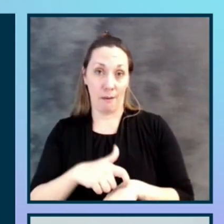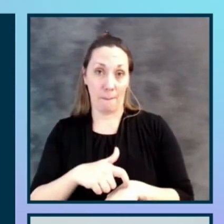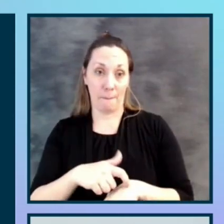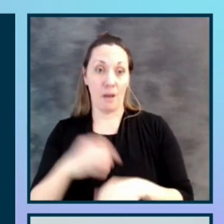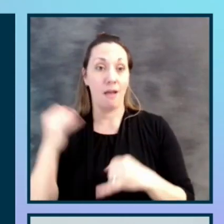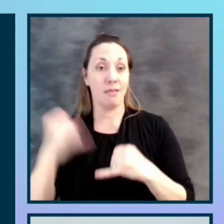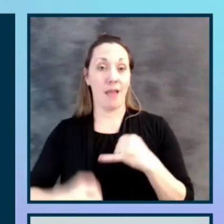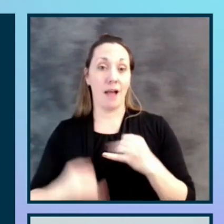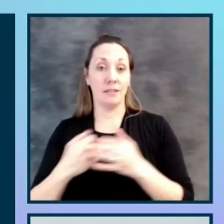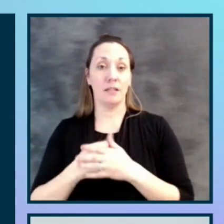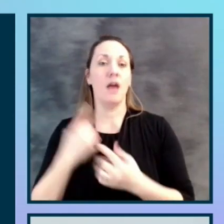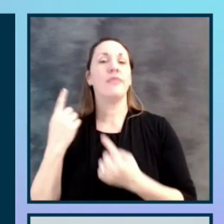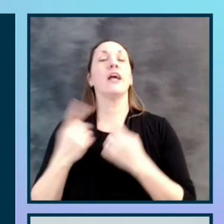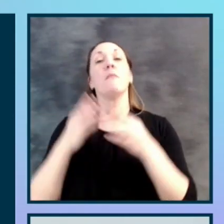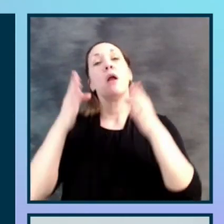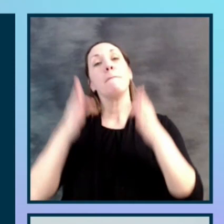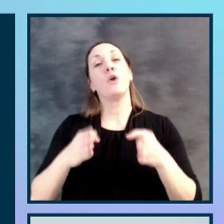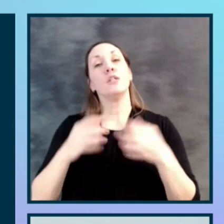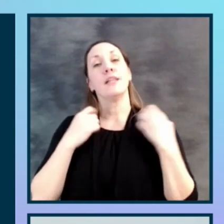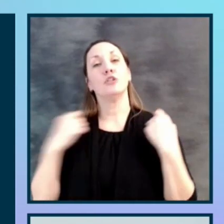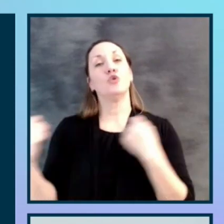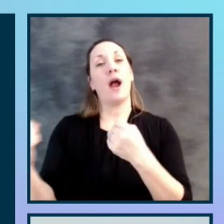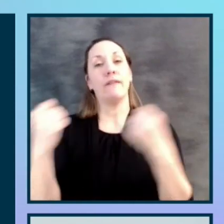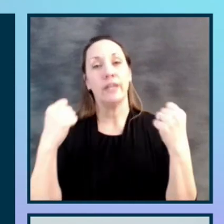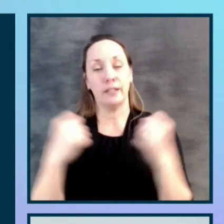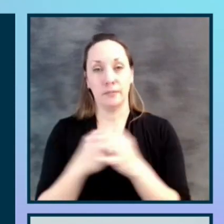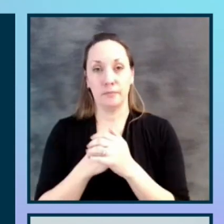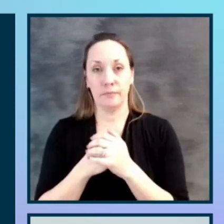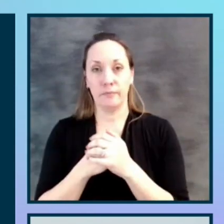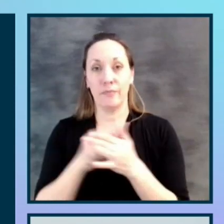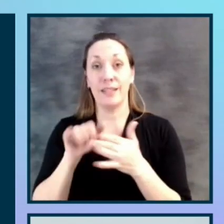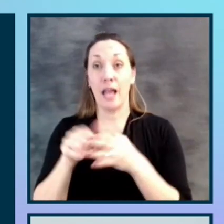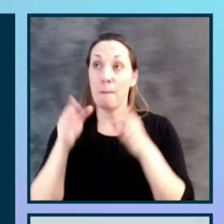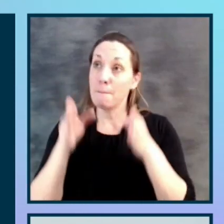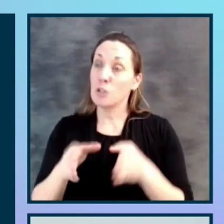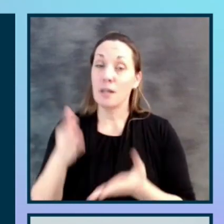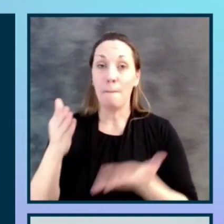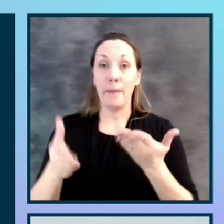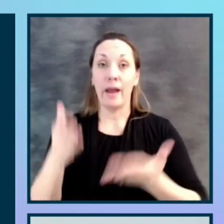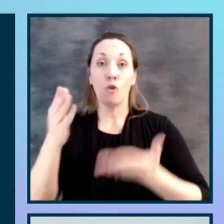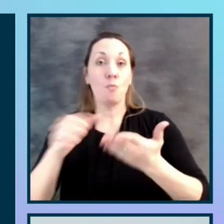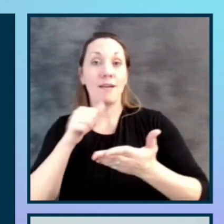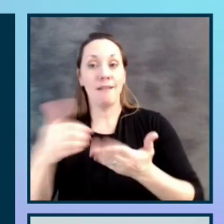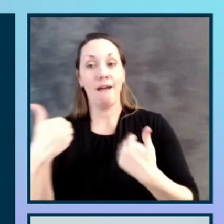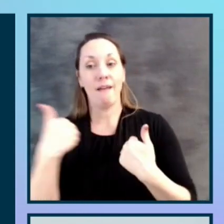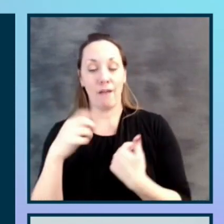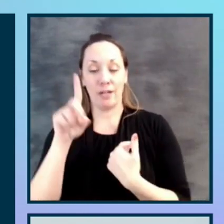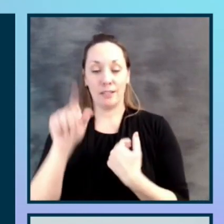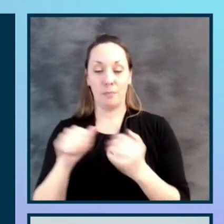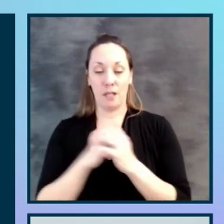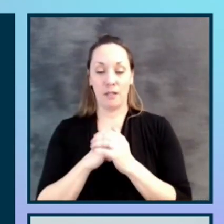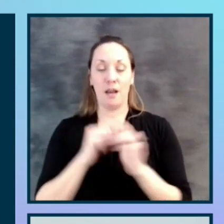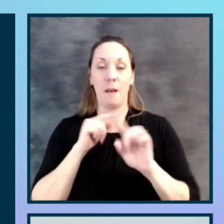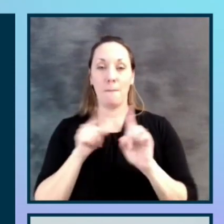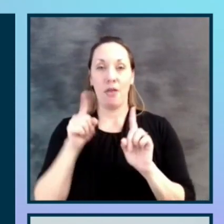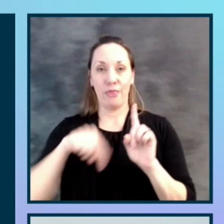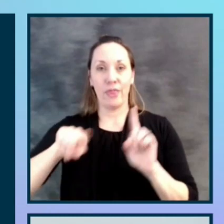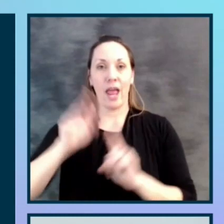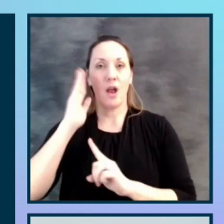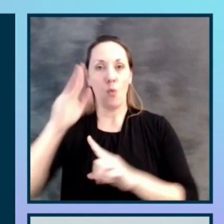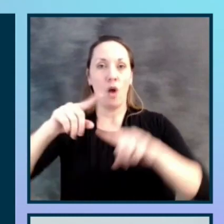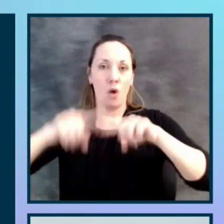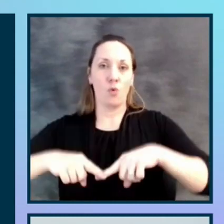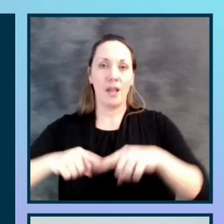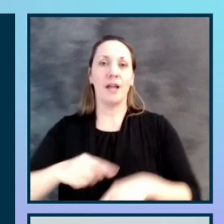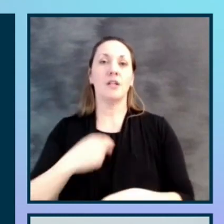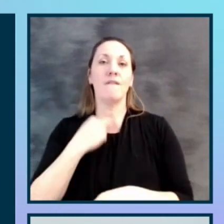Lastly, think about a person who's driving. This person may or may not have a disability, but they will rely on voice search